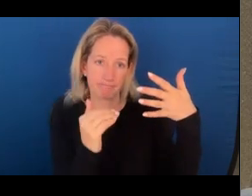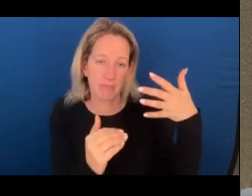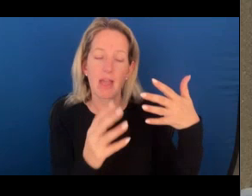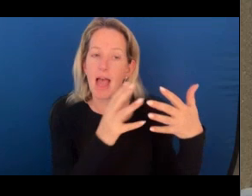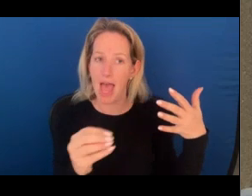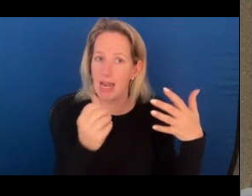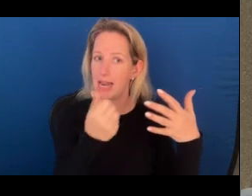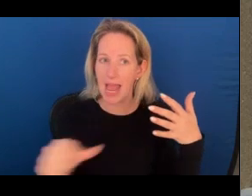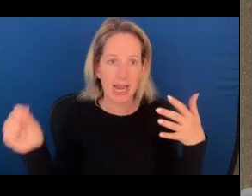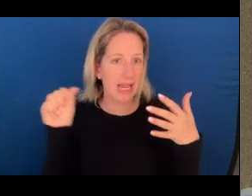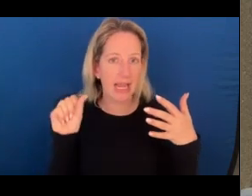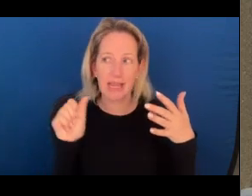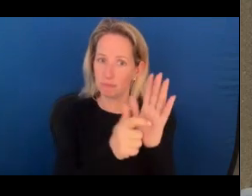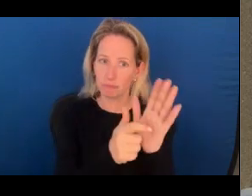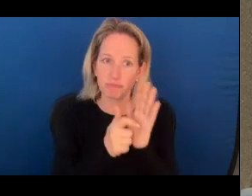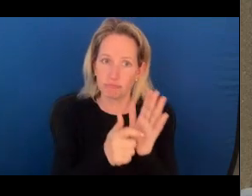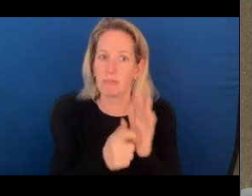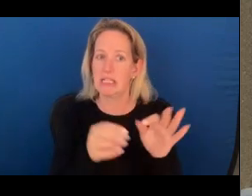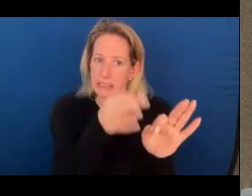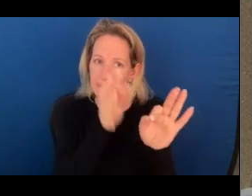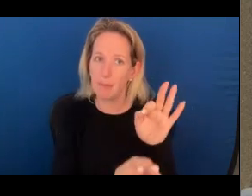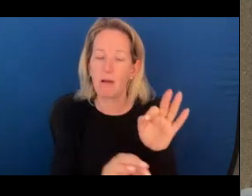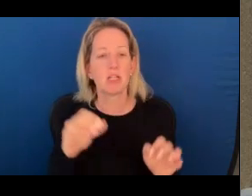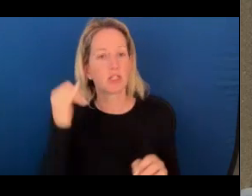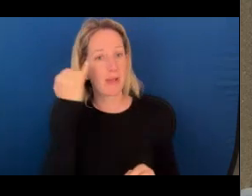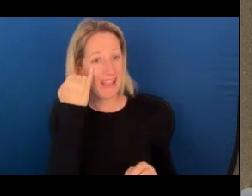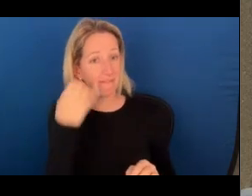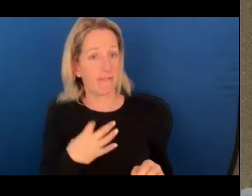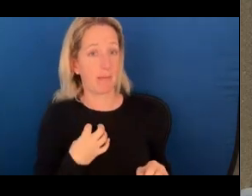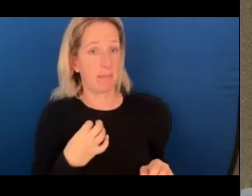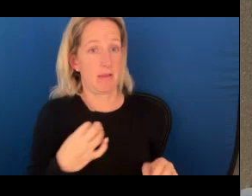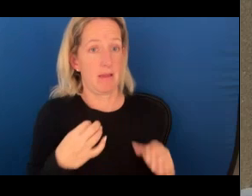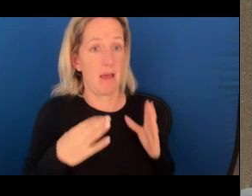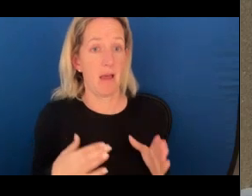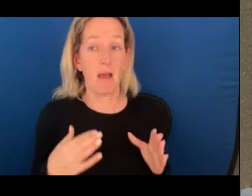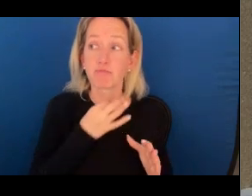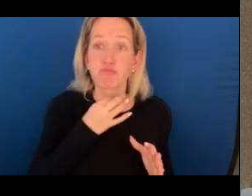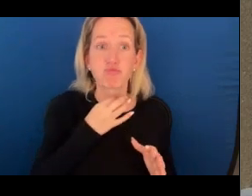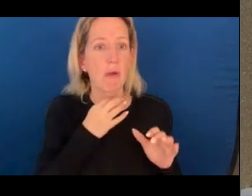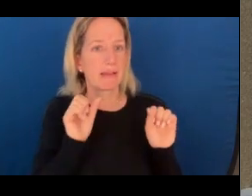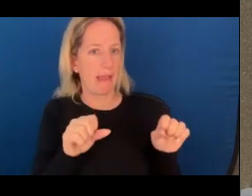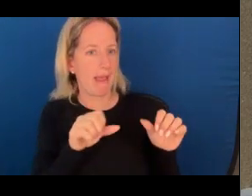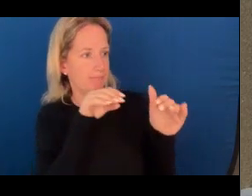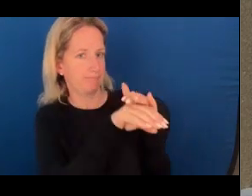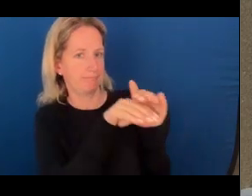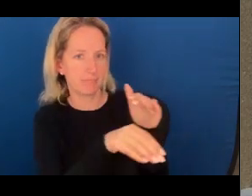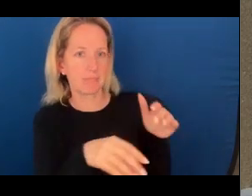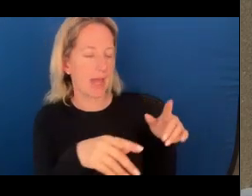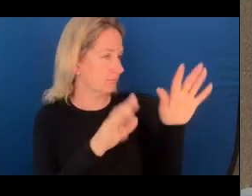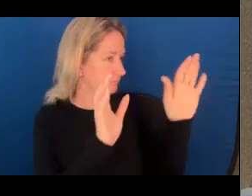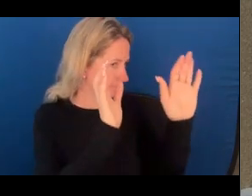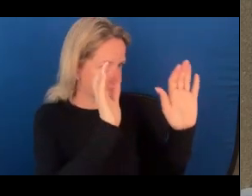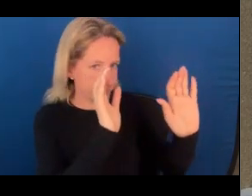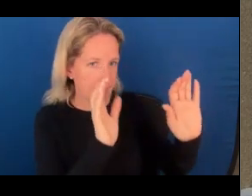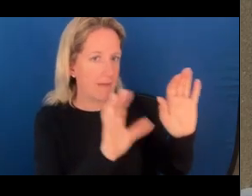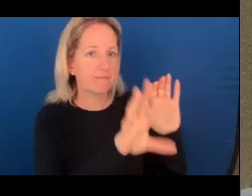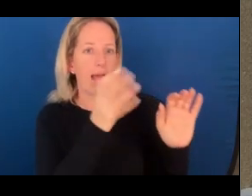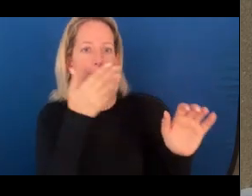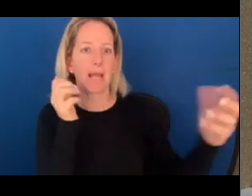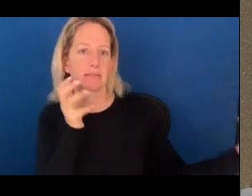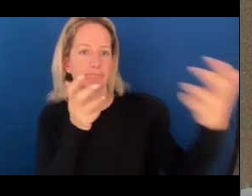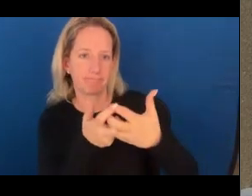that applicants can look through and find the best opportunity that fits their needs the best, whether that be by the